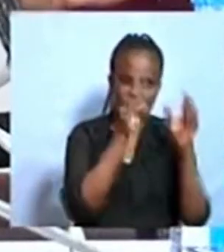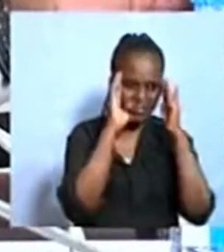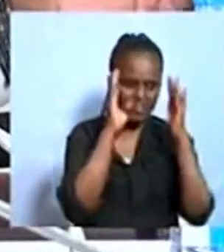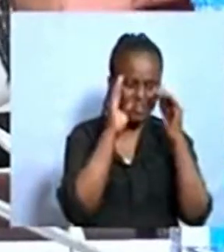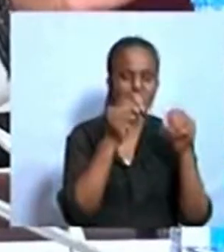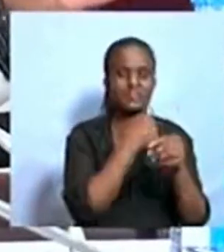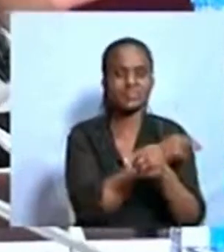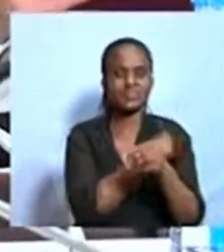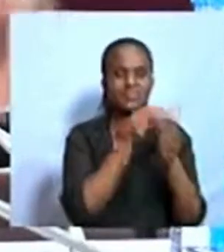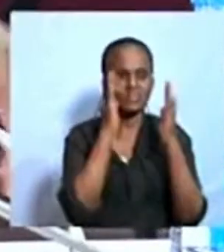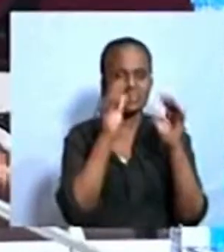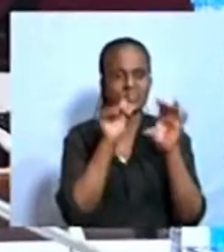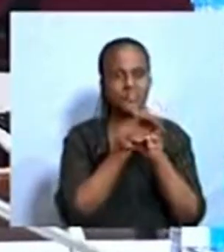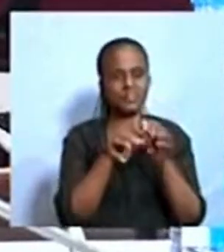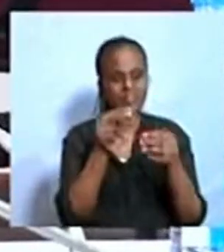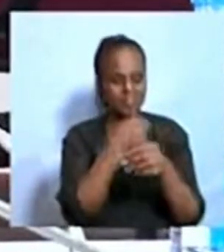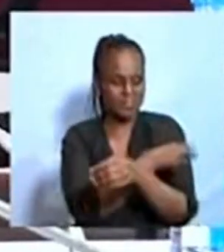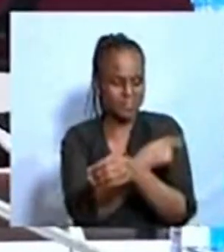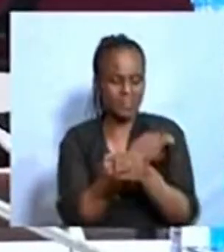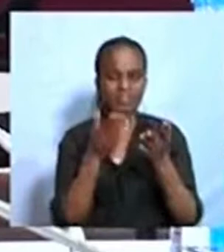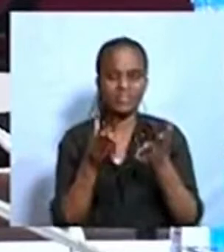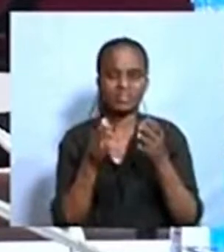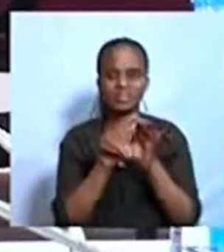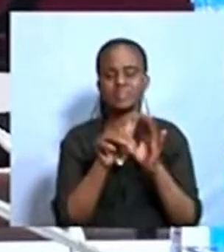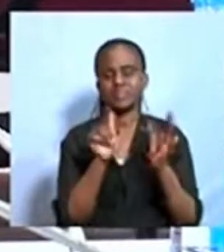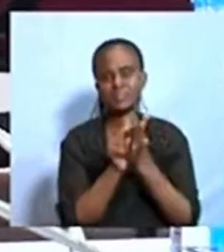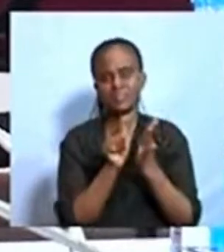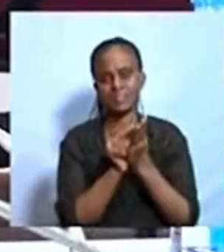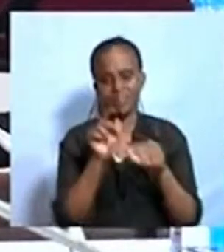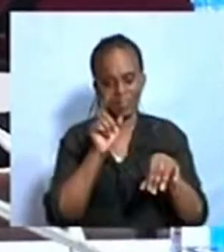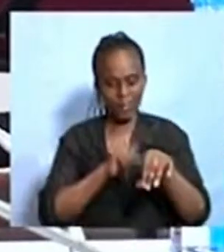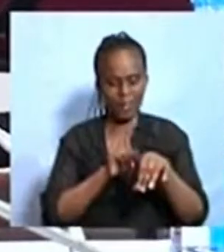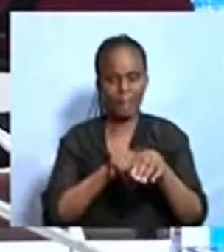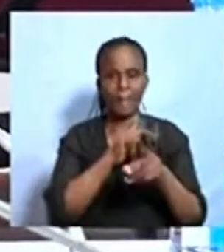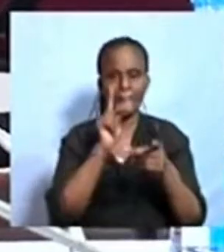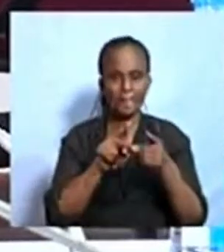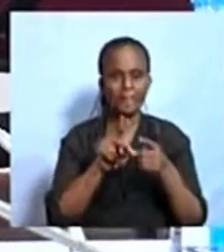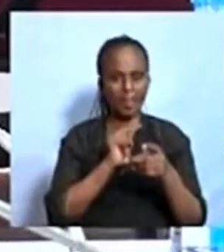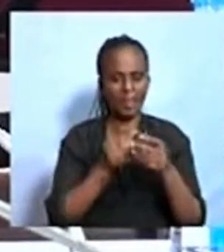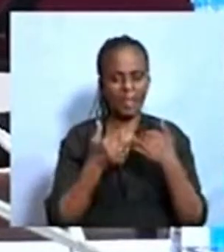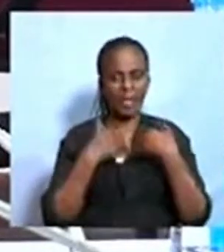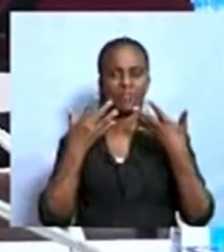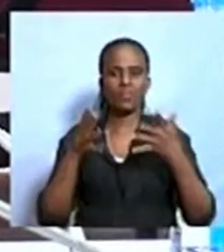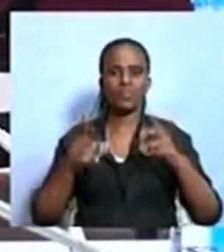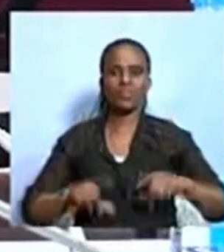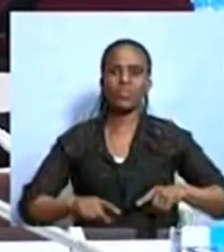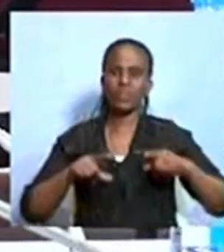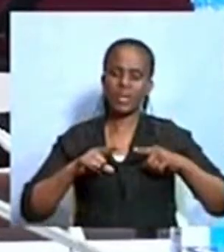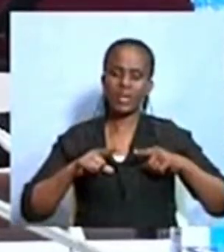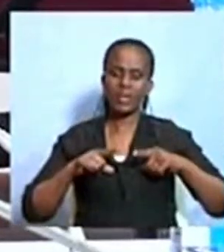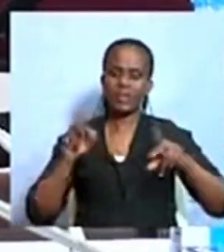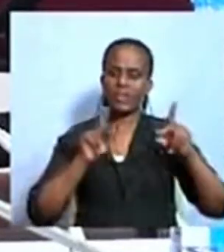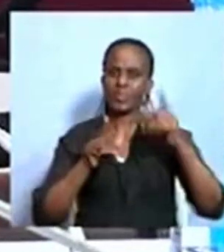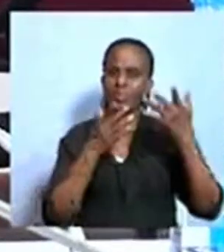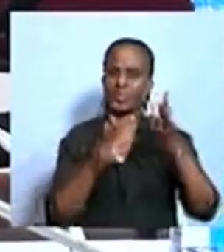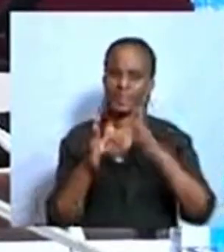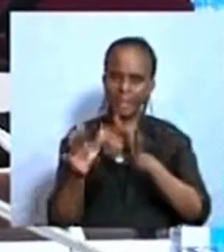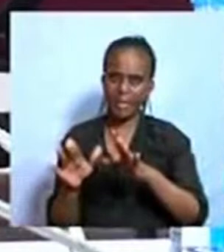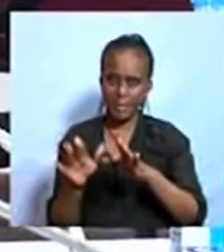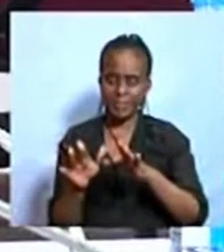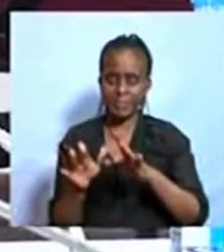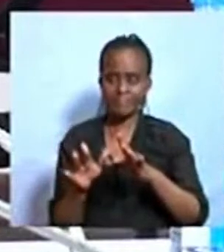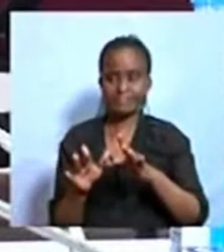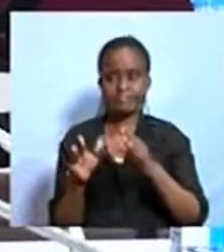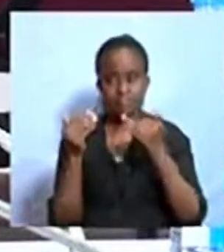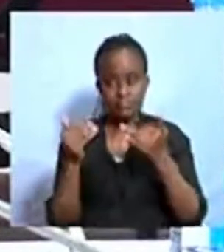medical attention in the facilities here in Lusaka on time, and we have lost lives. So we really think that